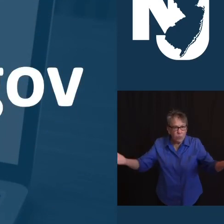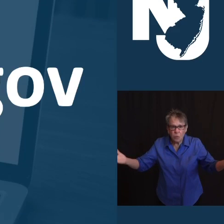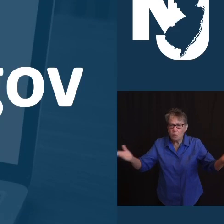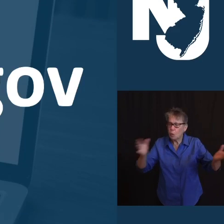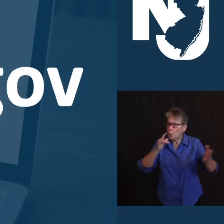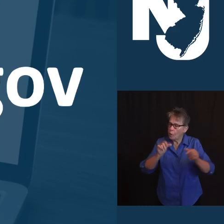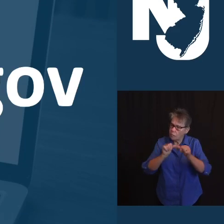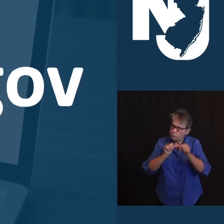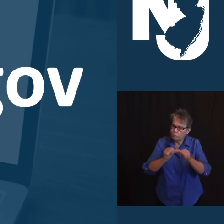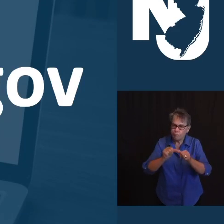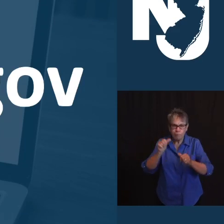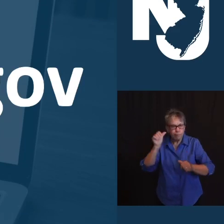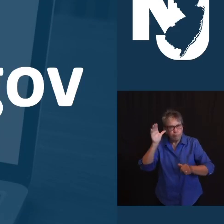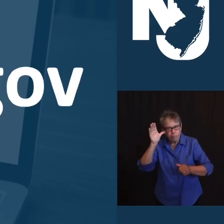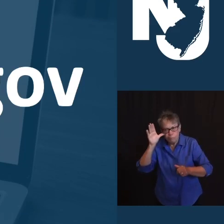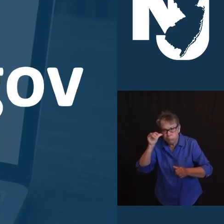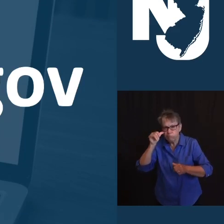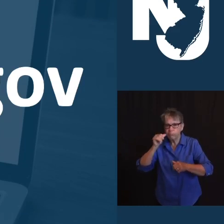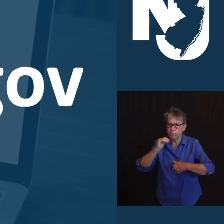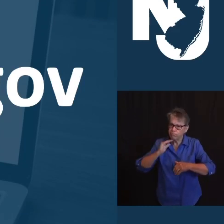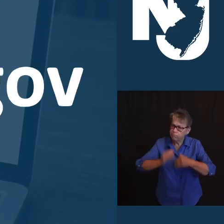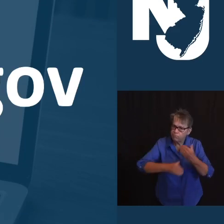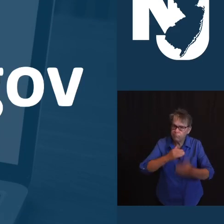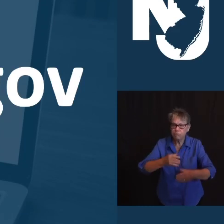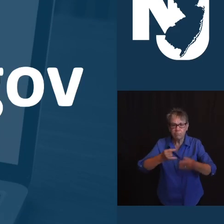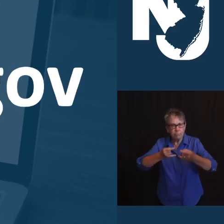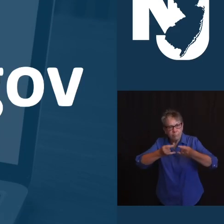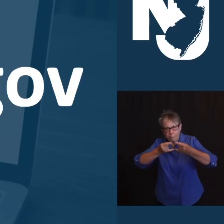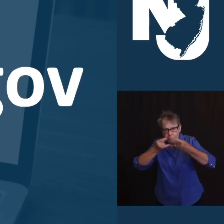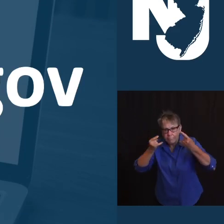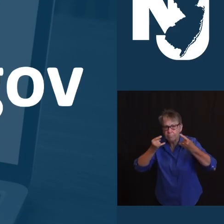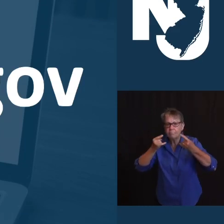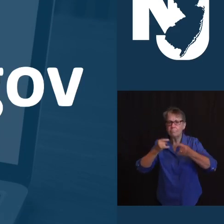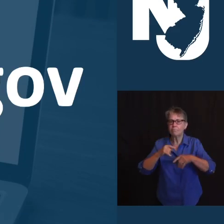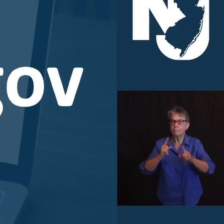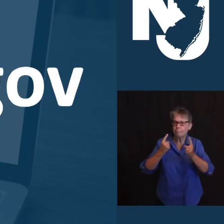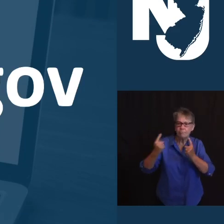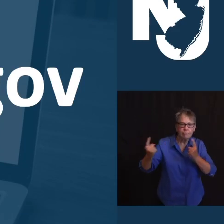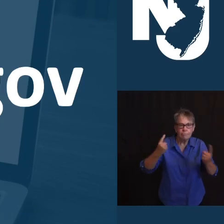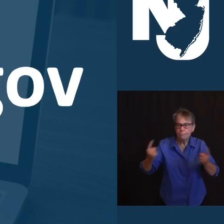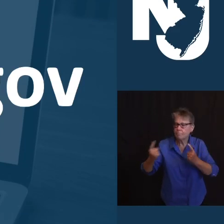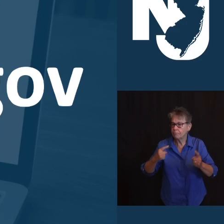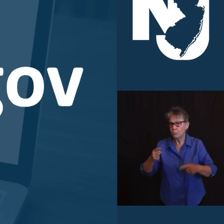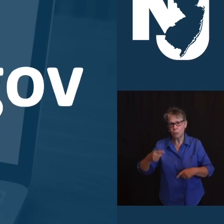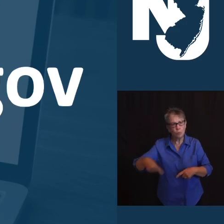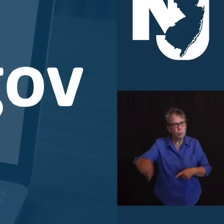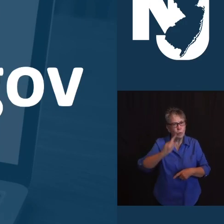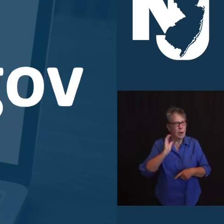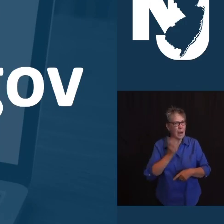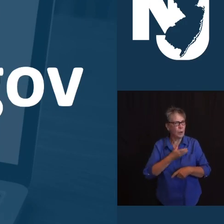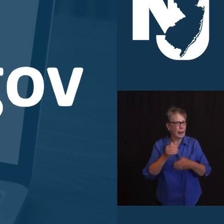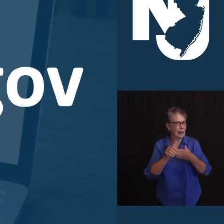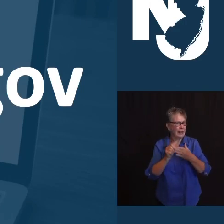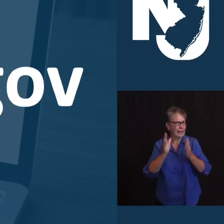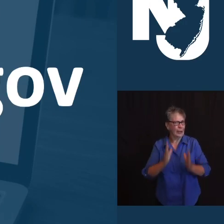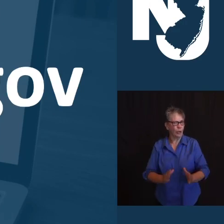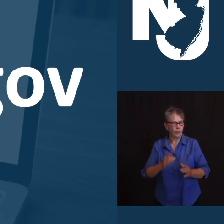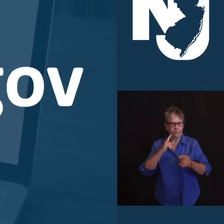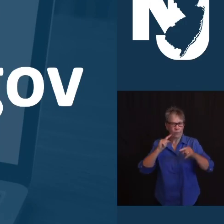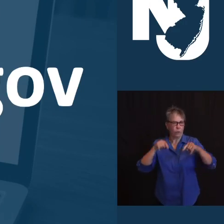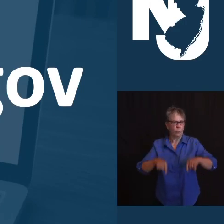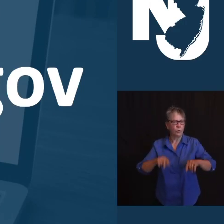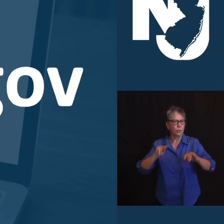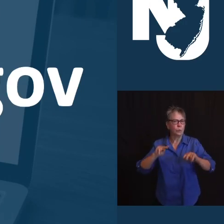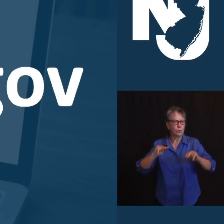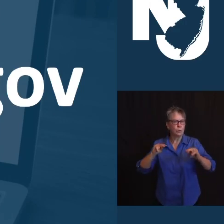being leaders in your communities. Let's all keep working together to defeat this virus. With that, please help me